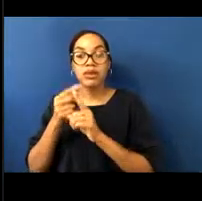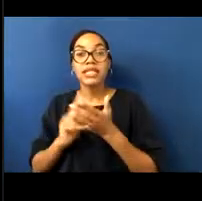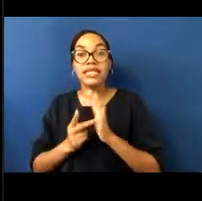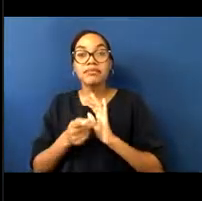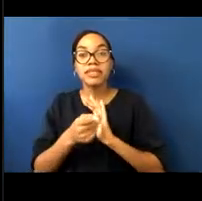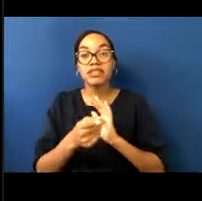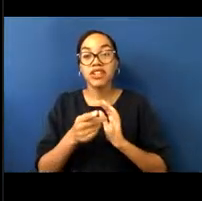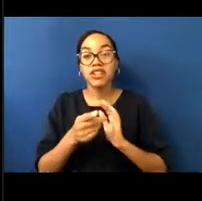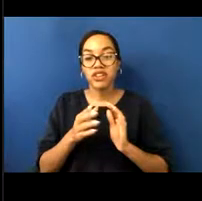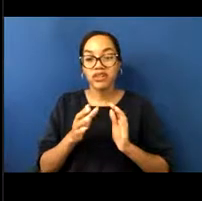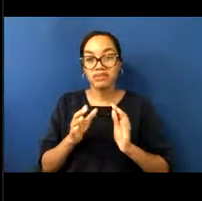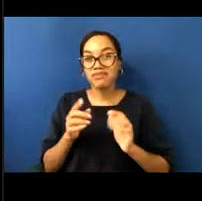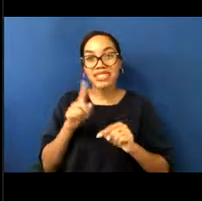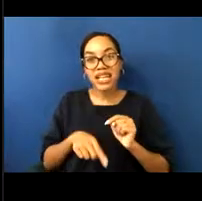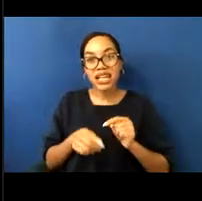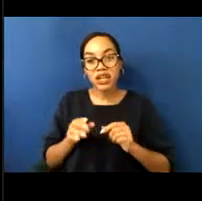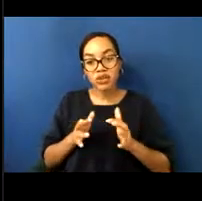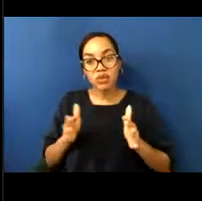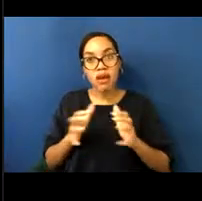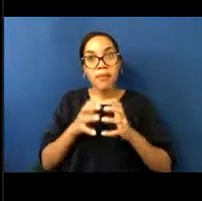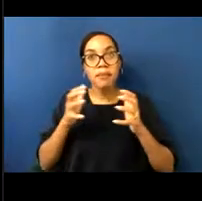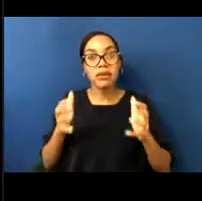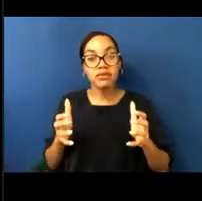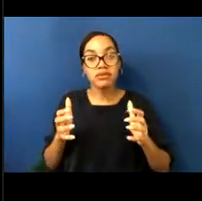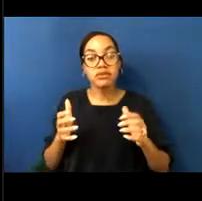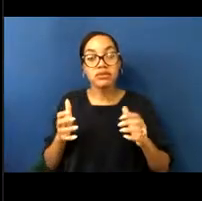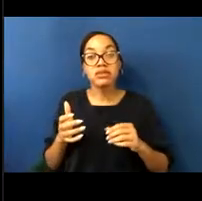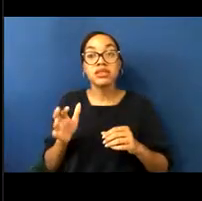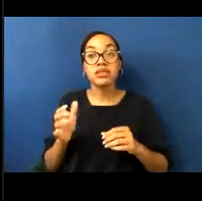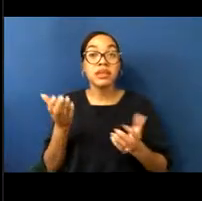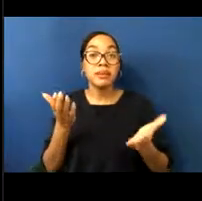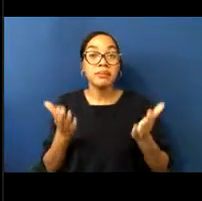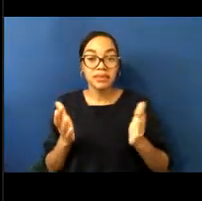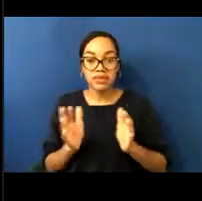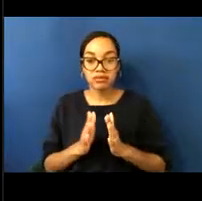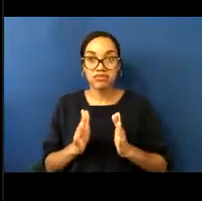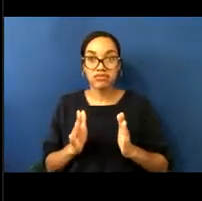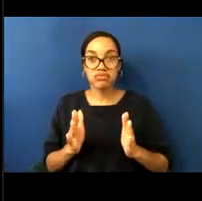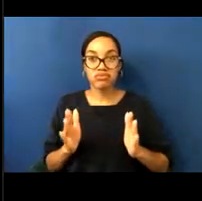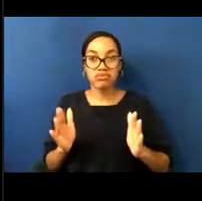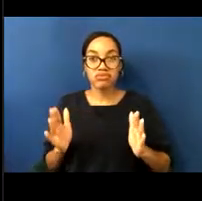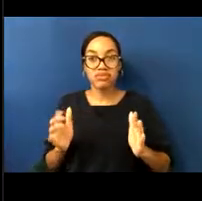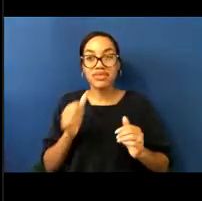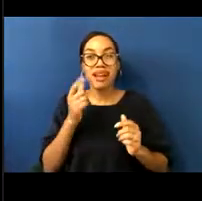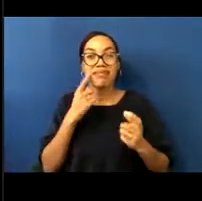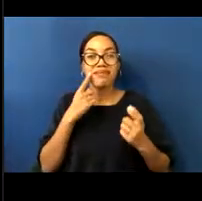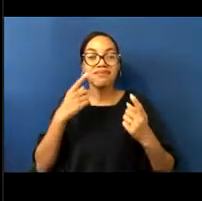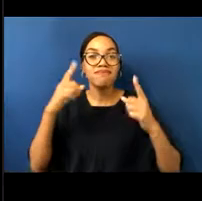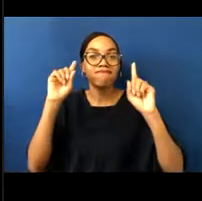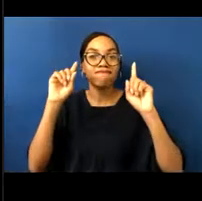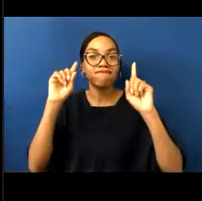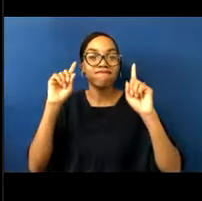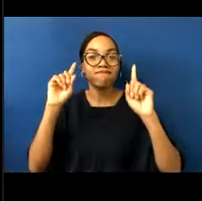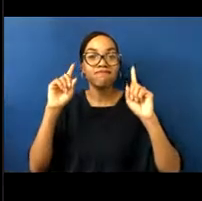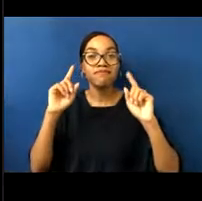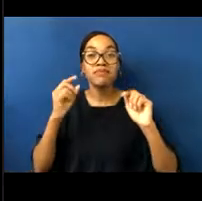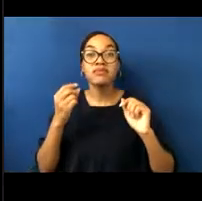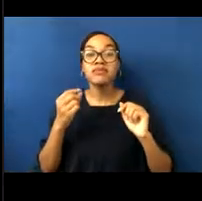warming conditions, fish may actually grow less efficient under warming conditions and therefore actually grow